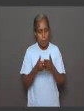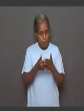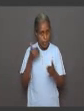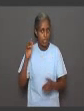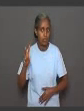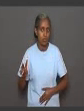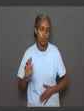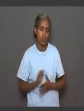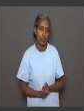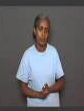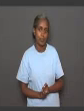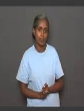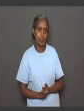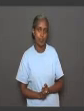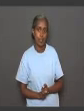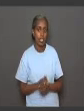-1/2 minus 2.